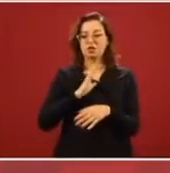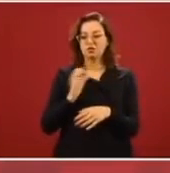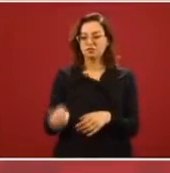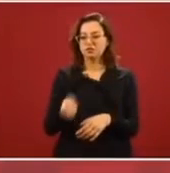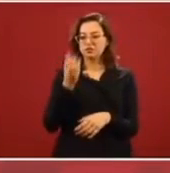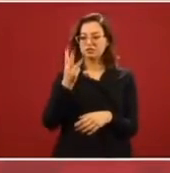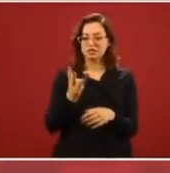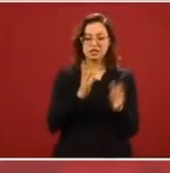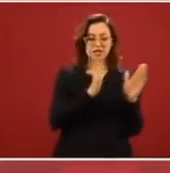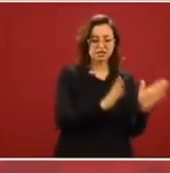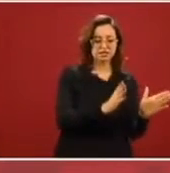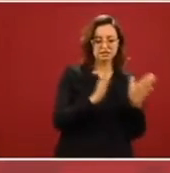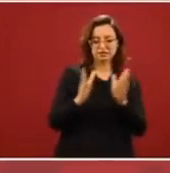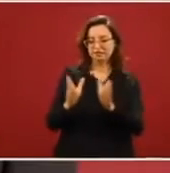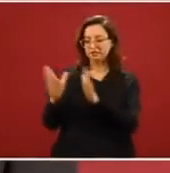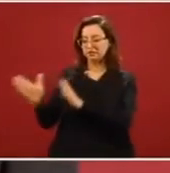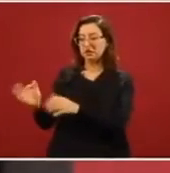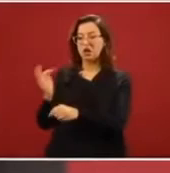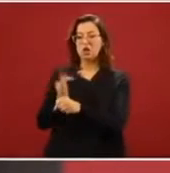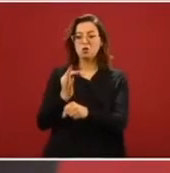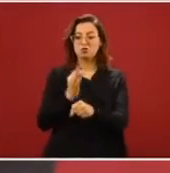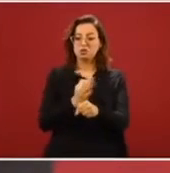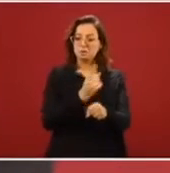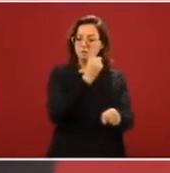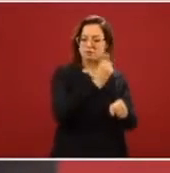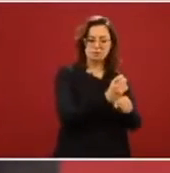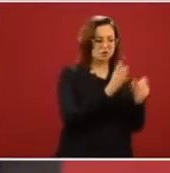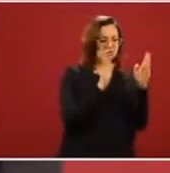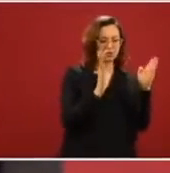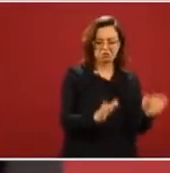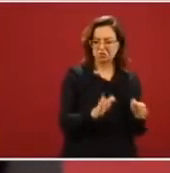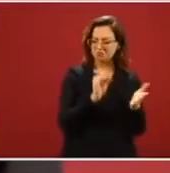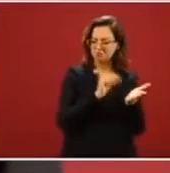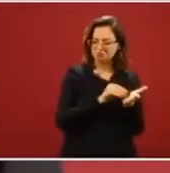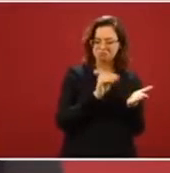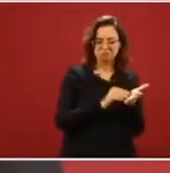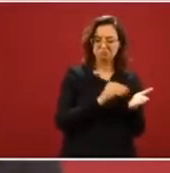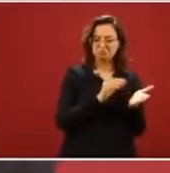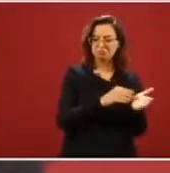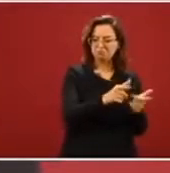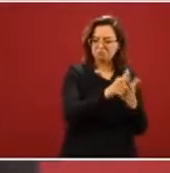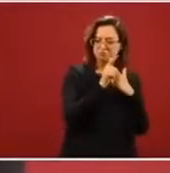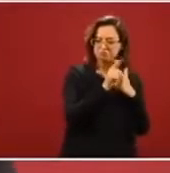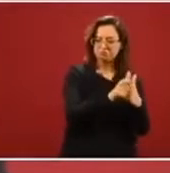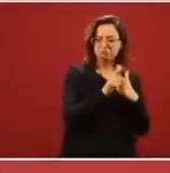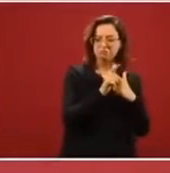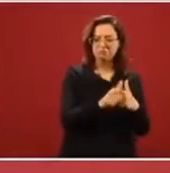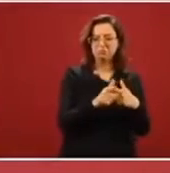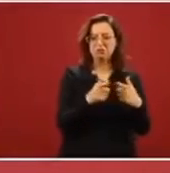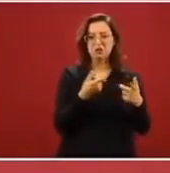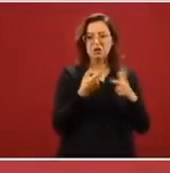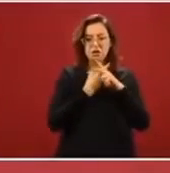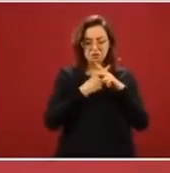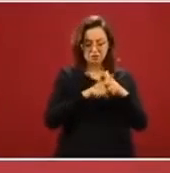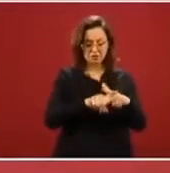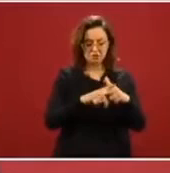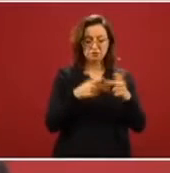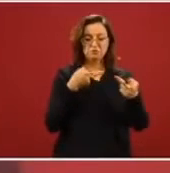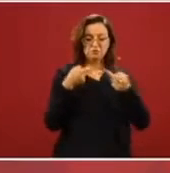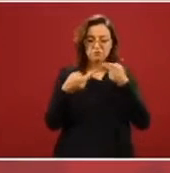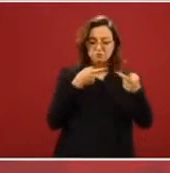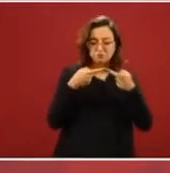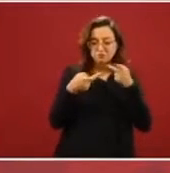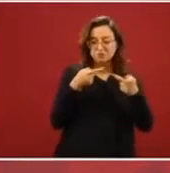its Estamos todavía phases. en la primera etapa We're still at the first y phase, nos estamos preparando para la segunda and etapa, we're